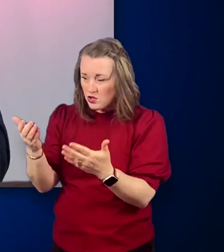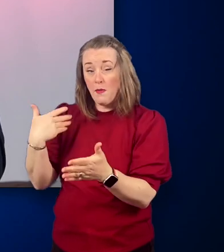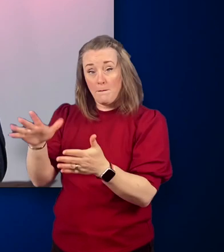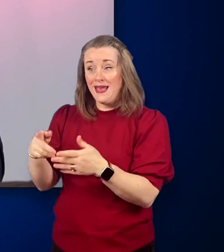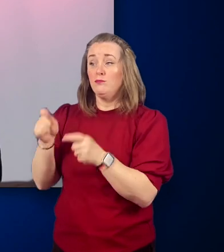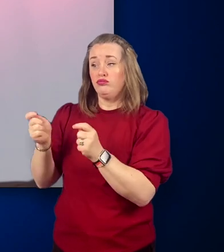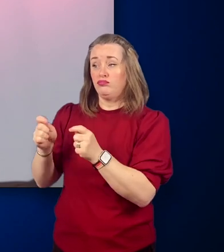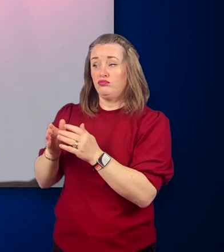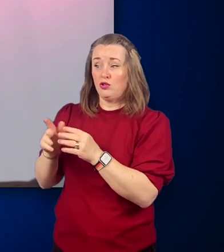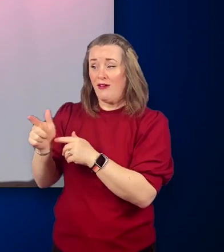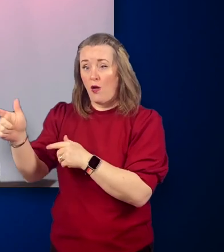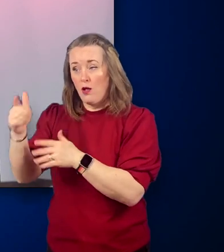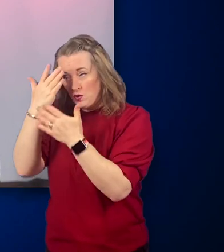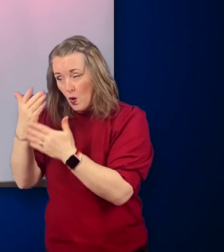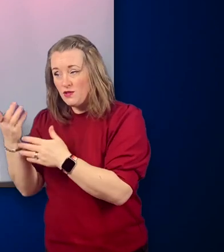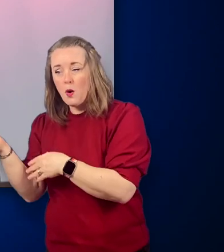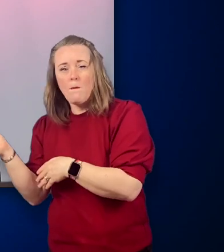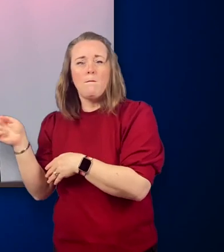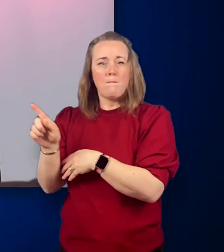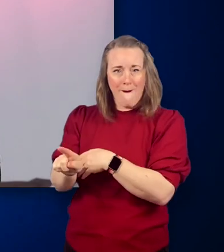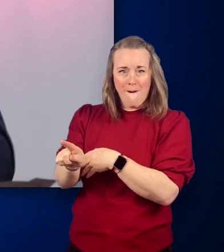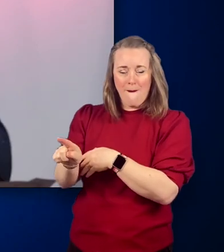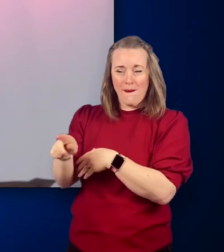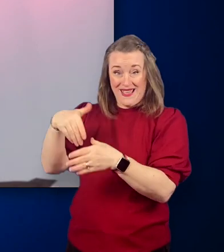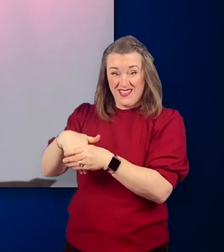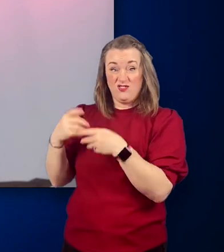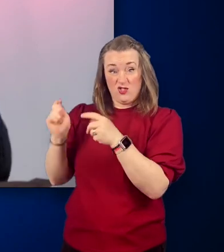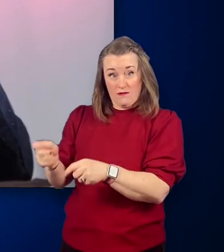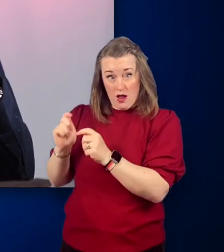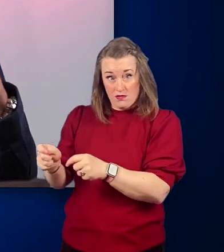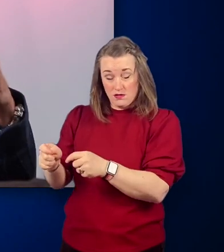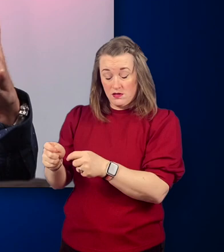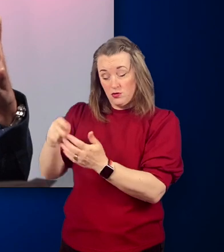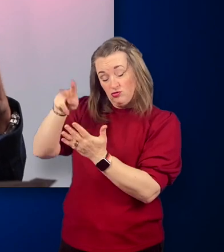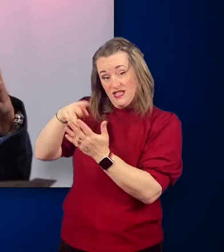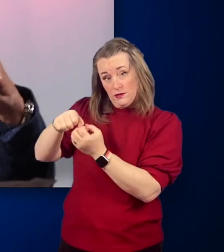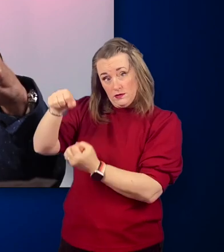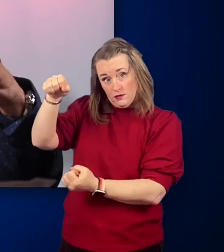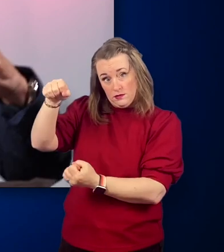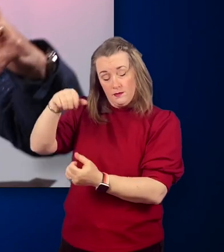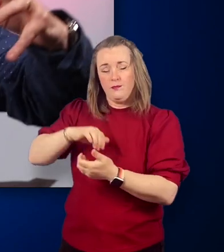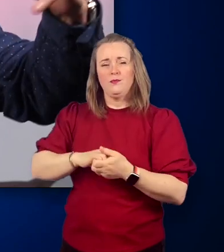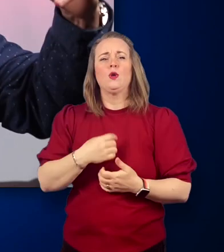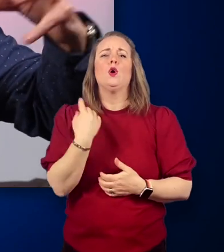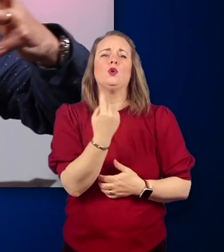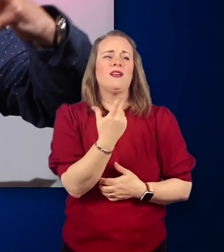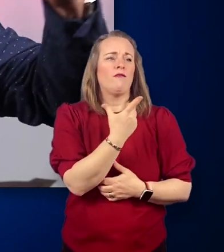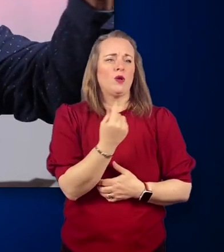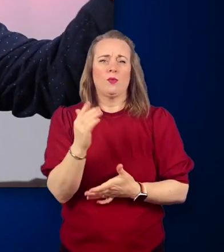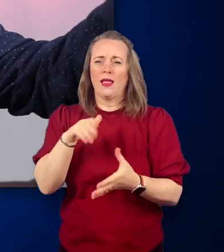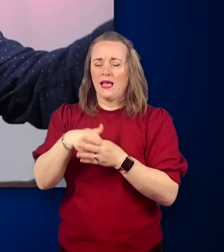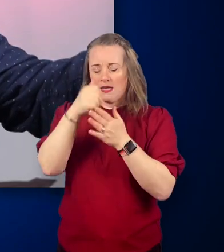And he's coming back from worship. Maybe you've been in a worship experience, but you see other